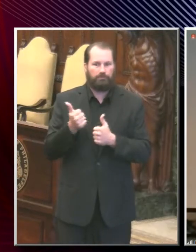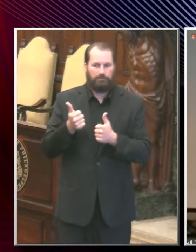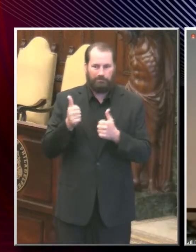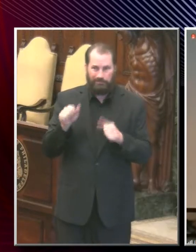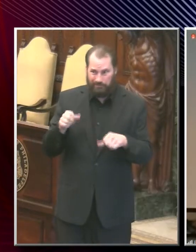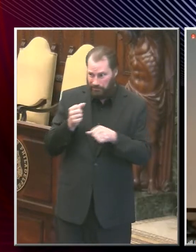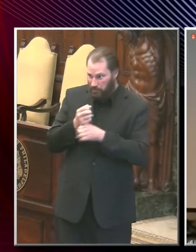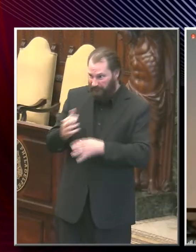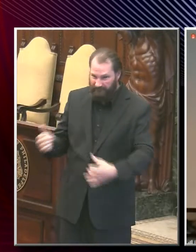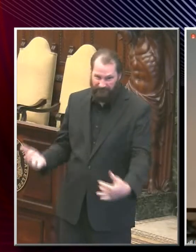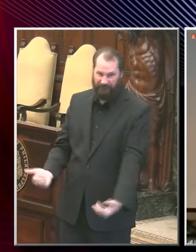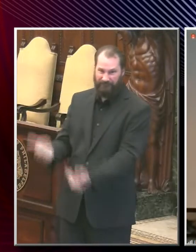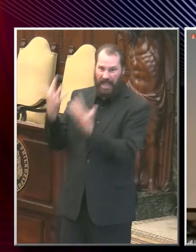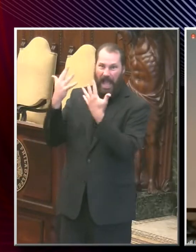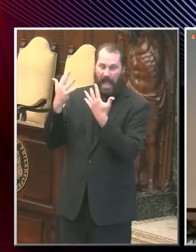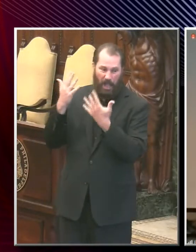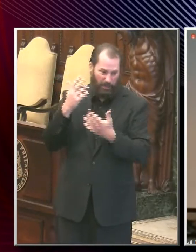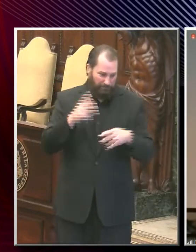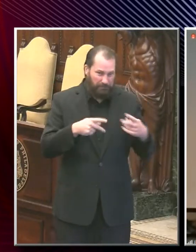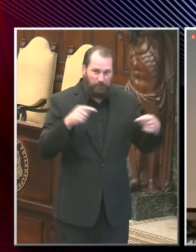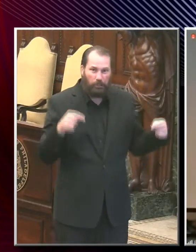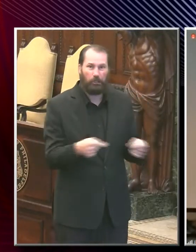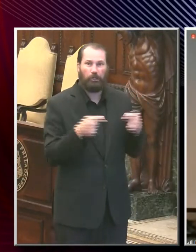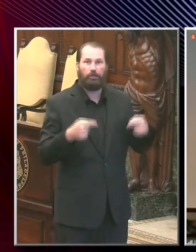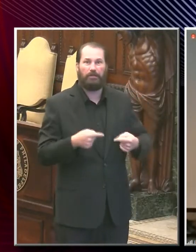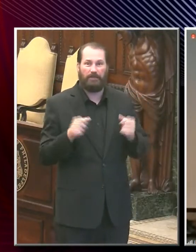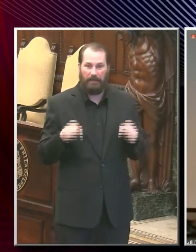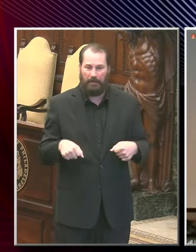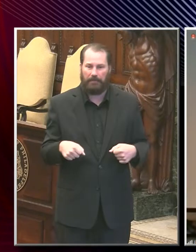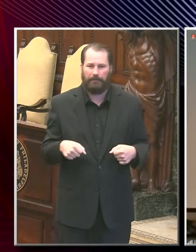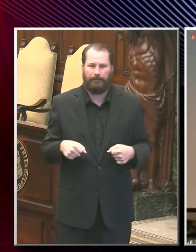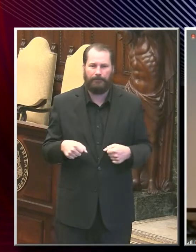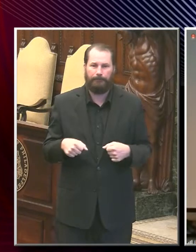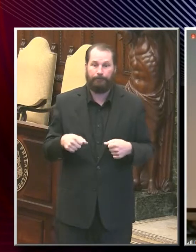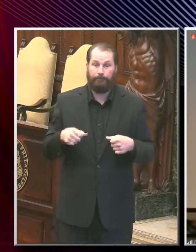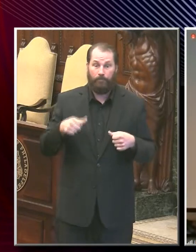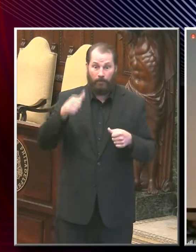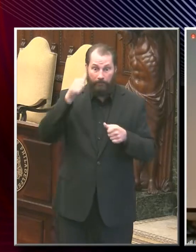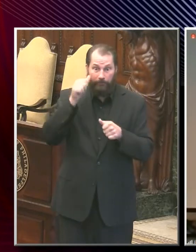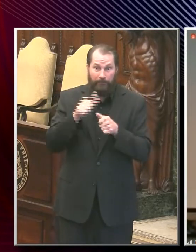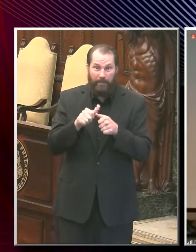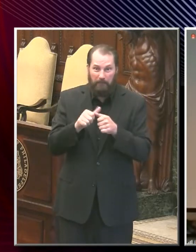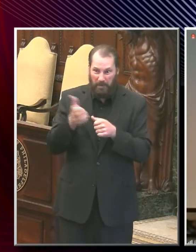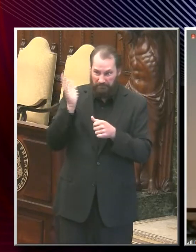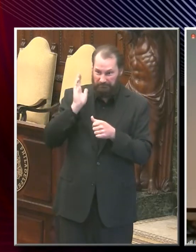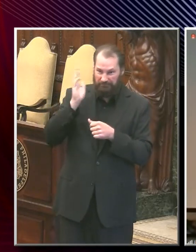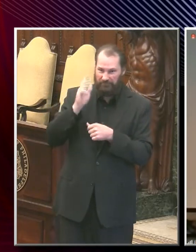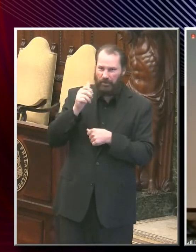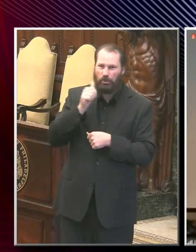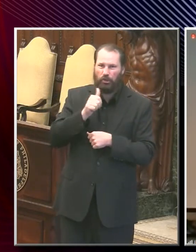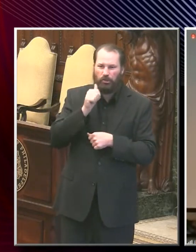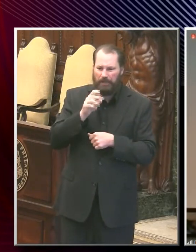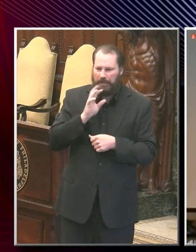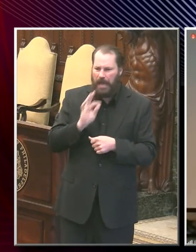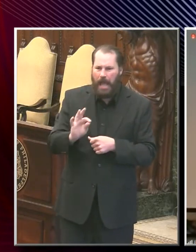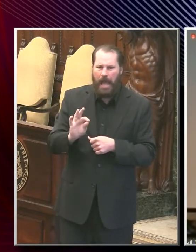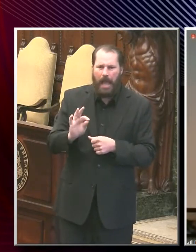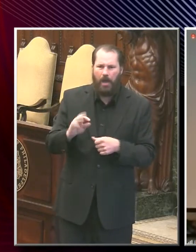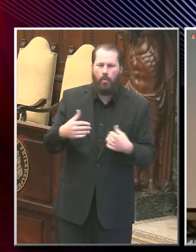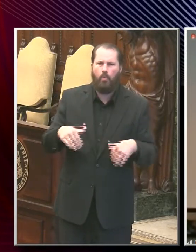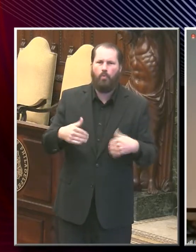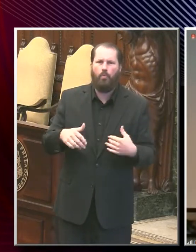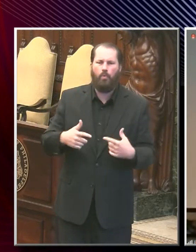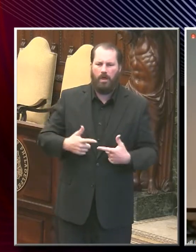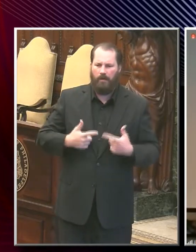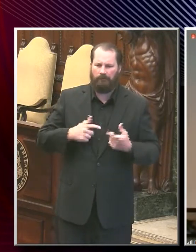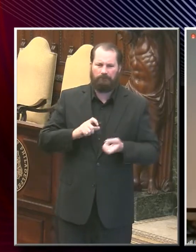injuries. Many of you covered stories last summer involving a 9-year-old Philadelphia girl who suffered life-altering injuries and